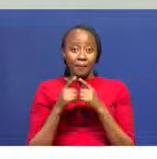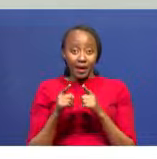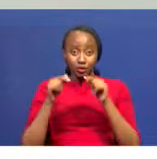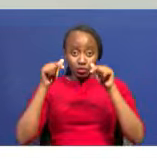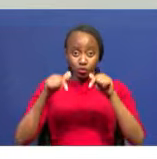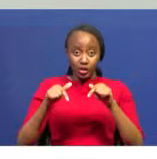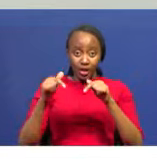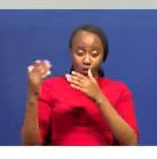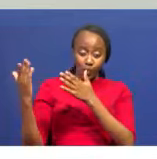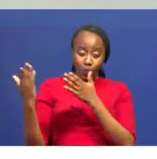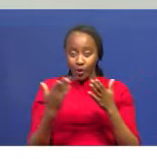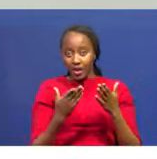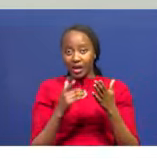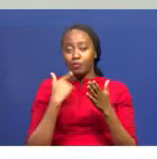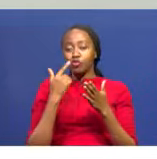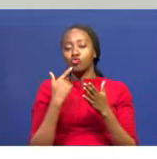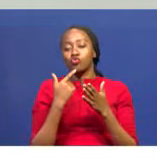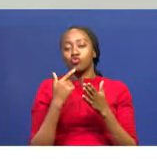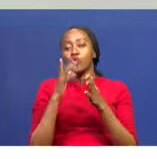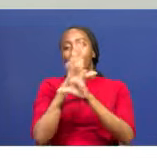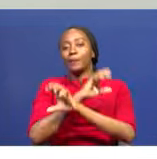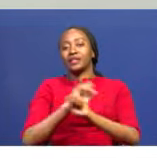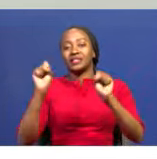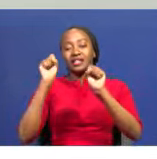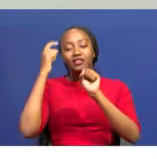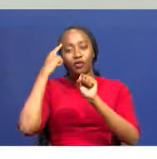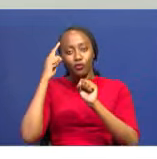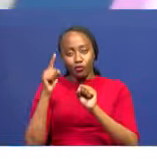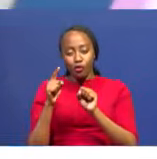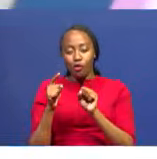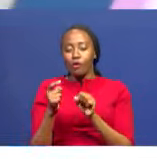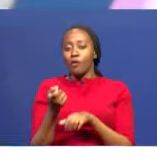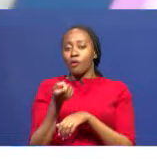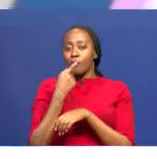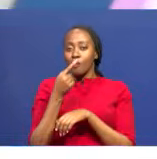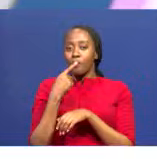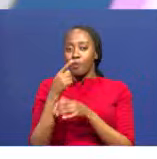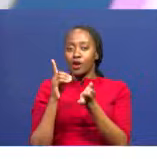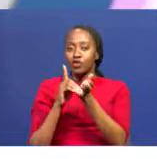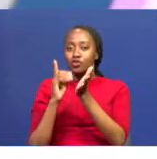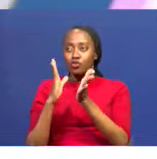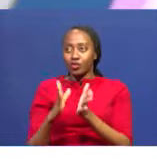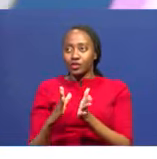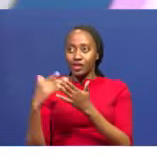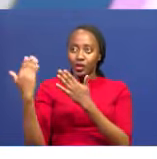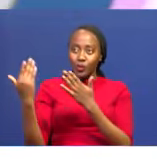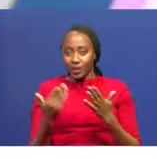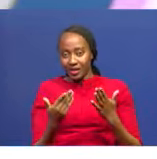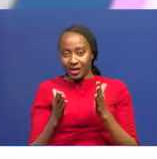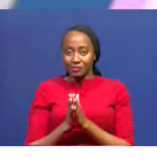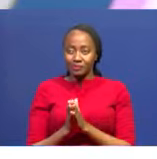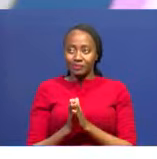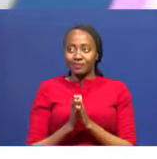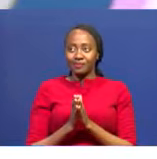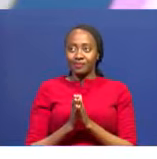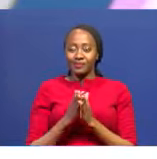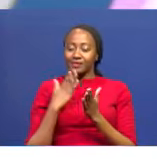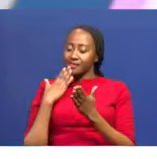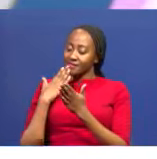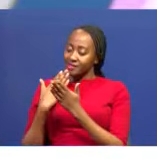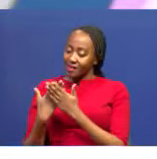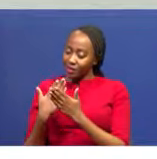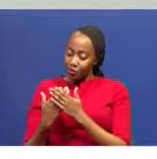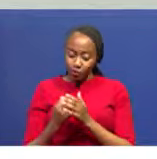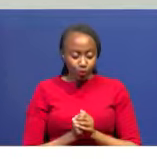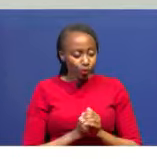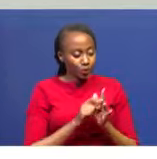than the president of the Pharmaceutical Society of Kenya, Dr. Weri Mbogo. Dr. Weri, welcome, and thank you for joining us. Thank you. And maybe